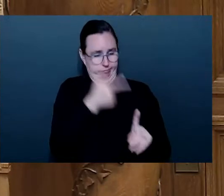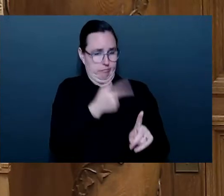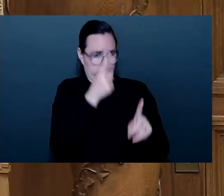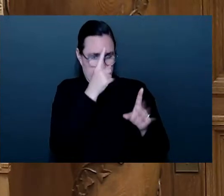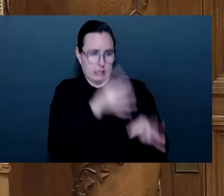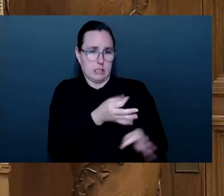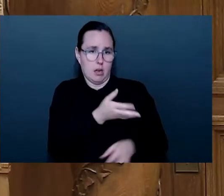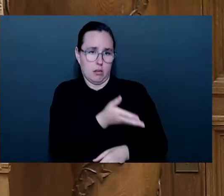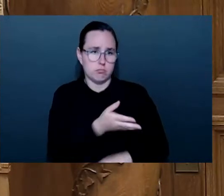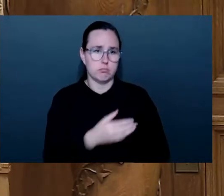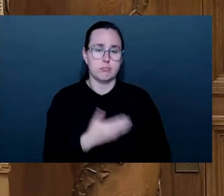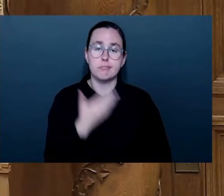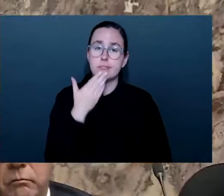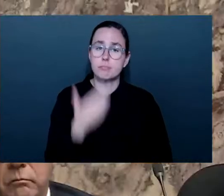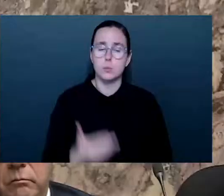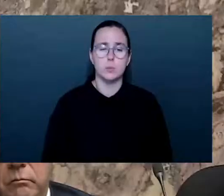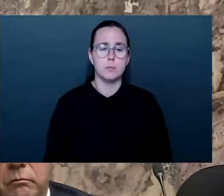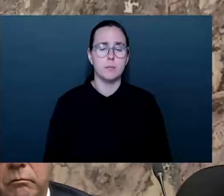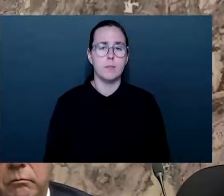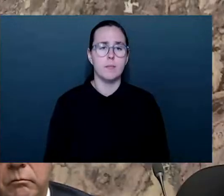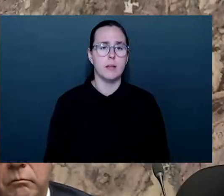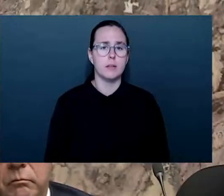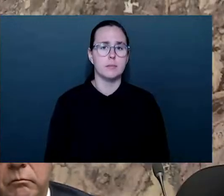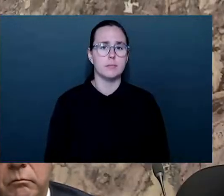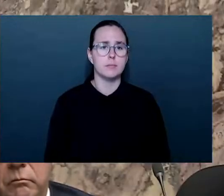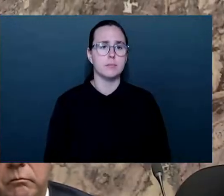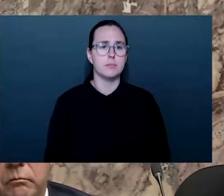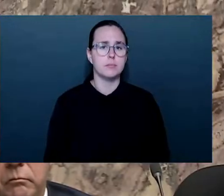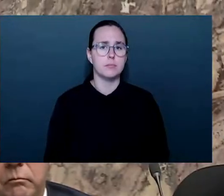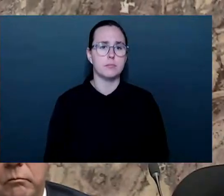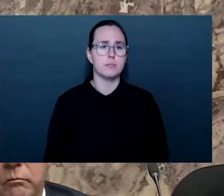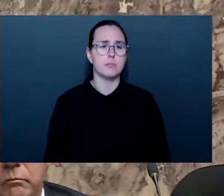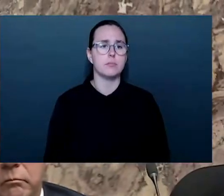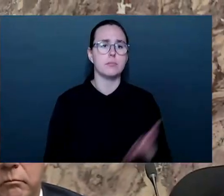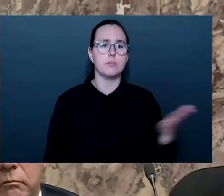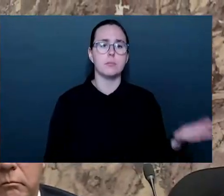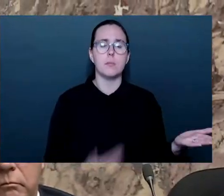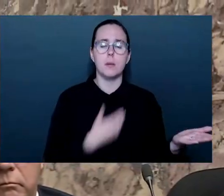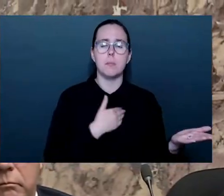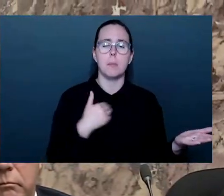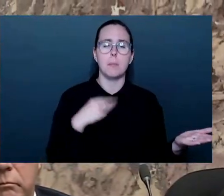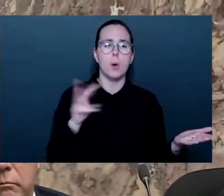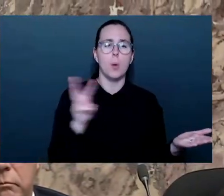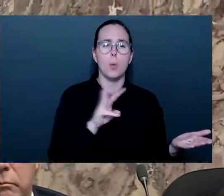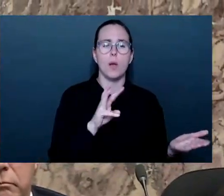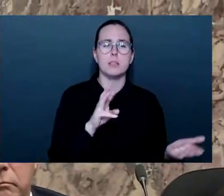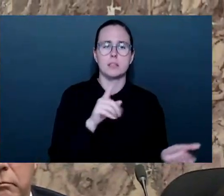Peachland. Thank you, Mr. Speaker. So I guess we are relying on GPS now to keep people safe.